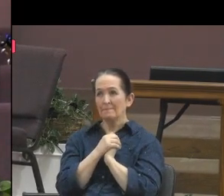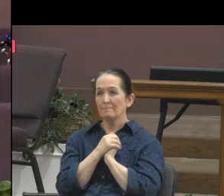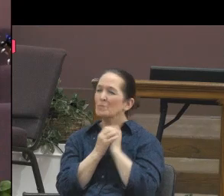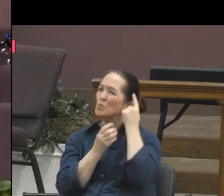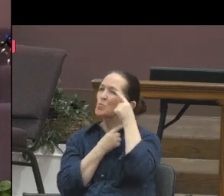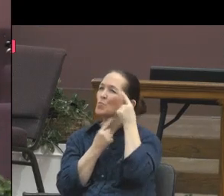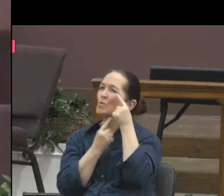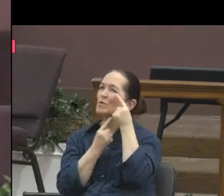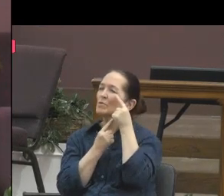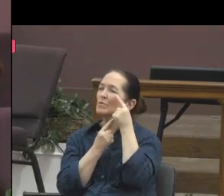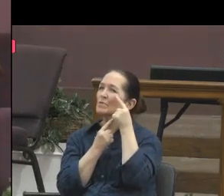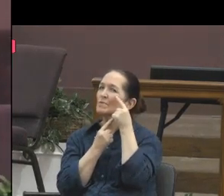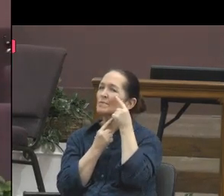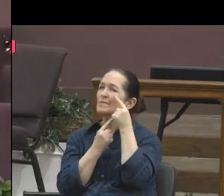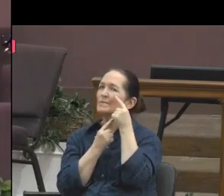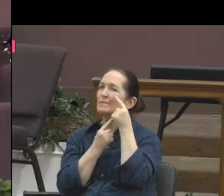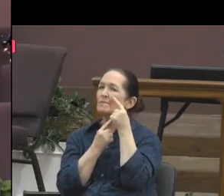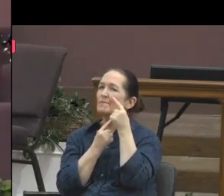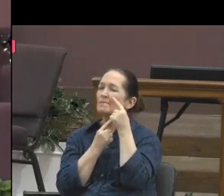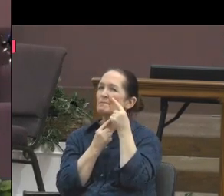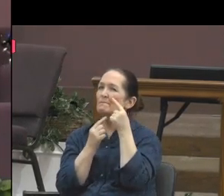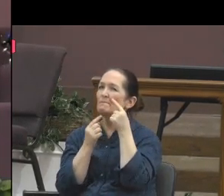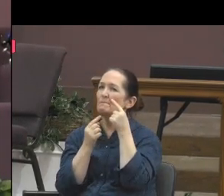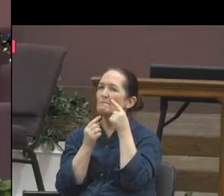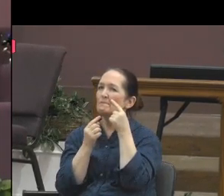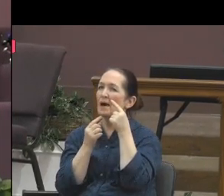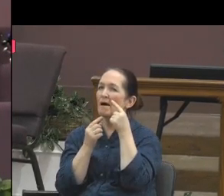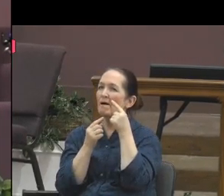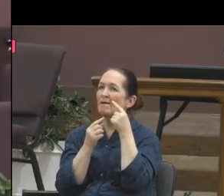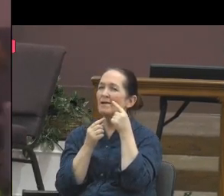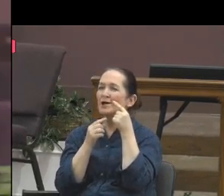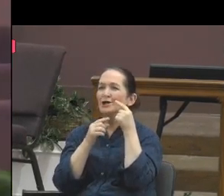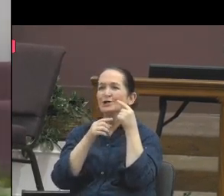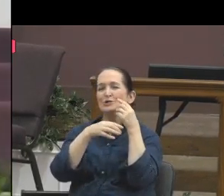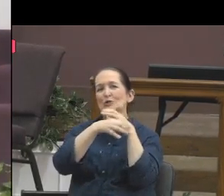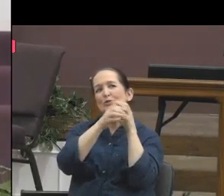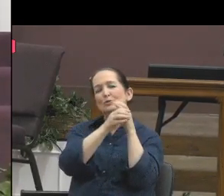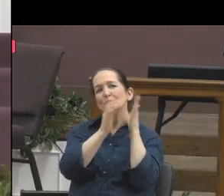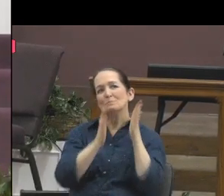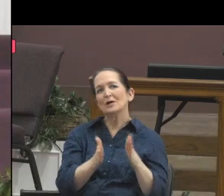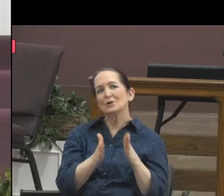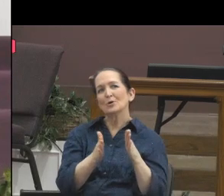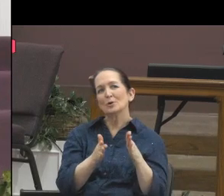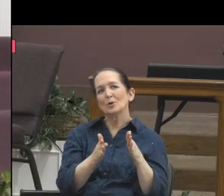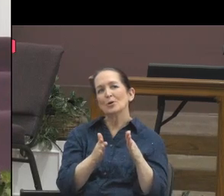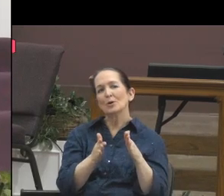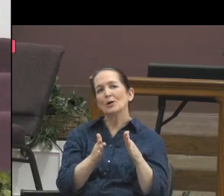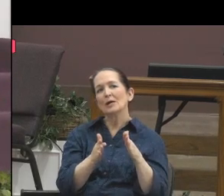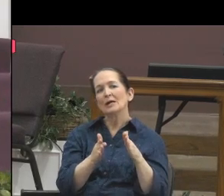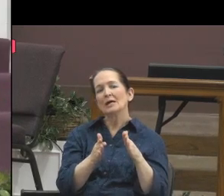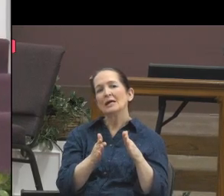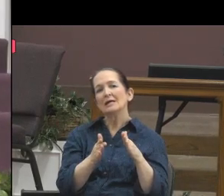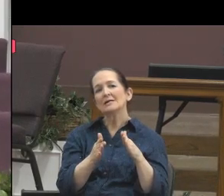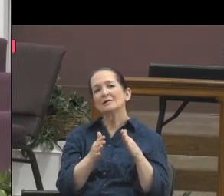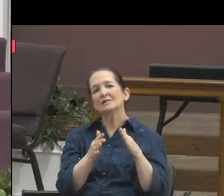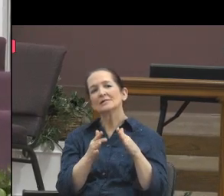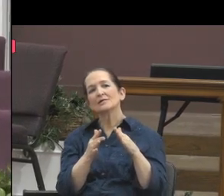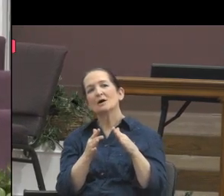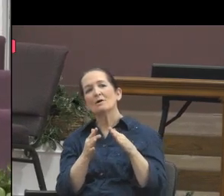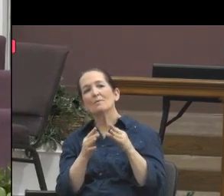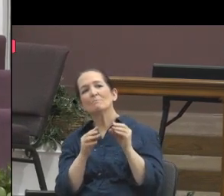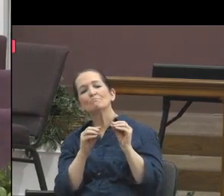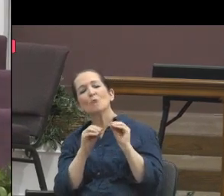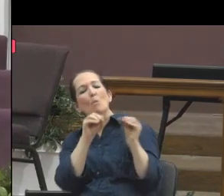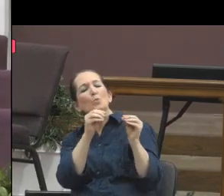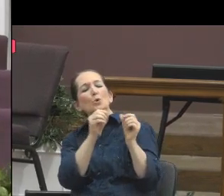You ever wonder about as the Maker is putting together his creation and